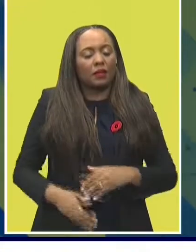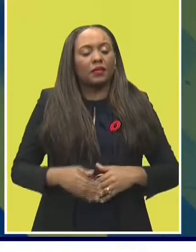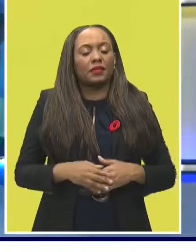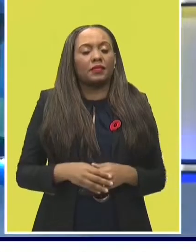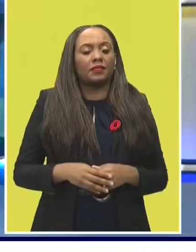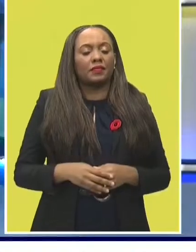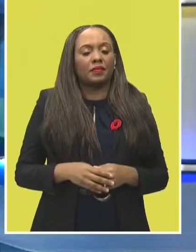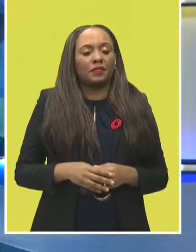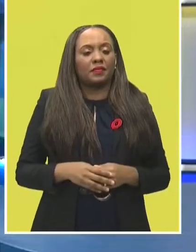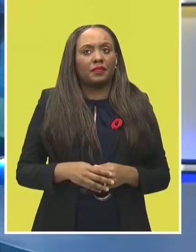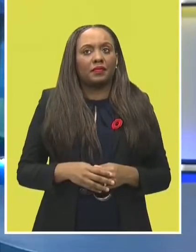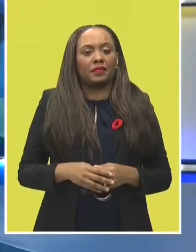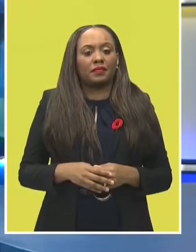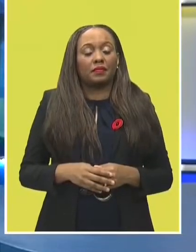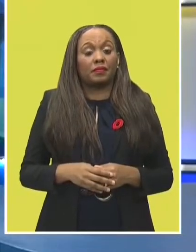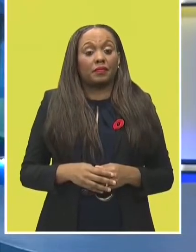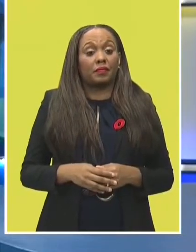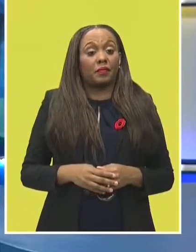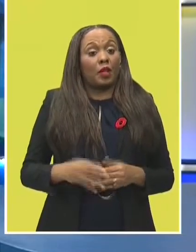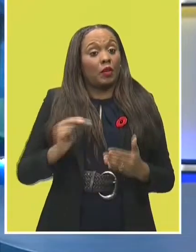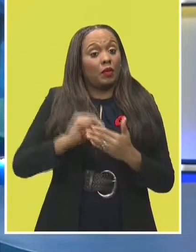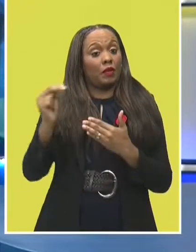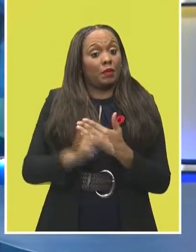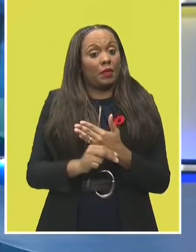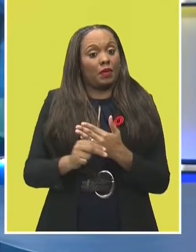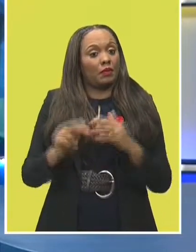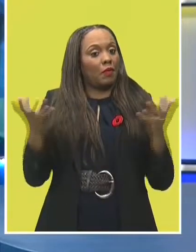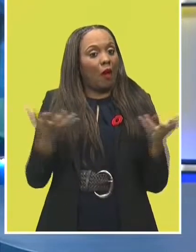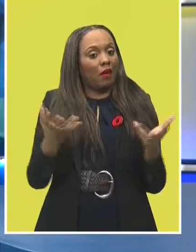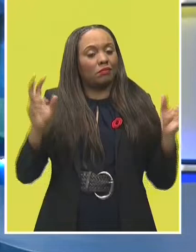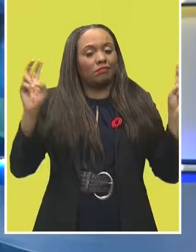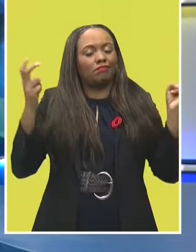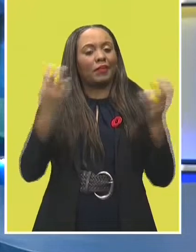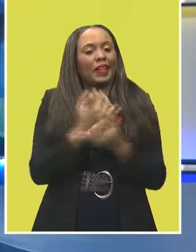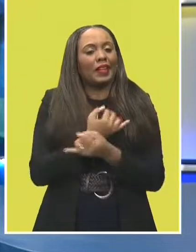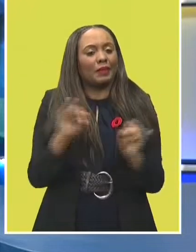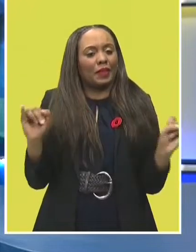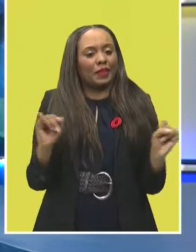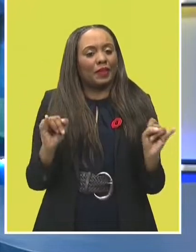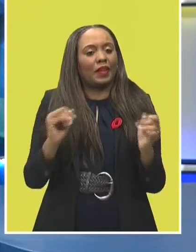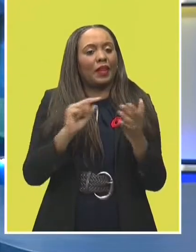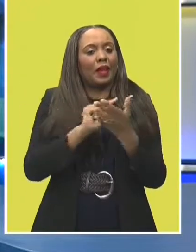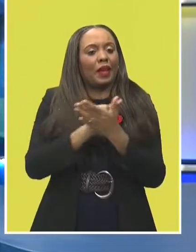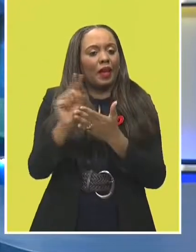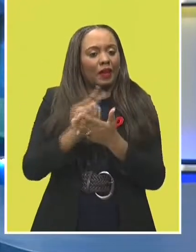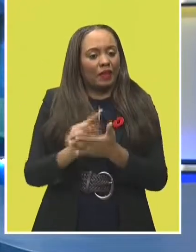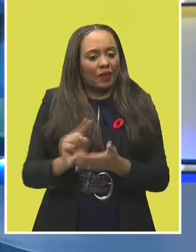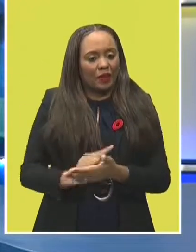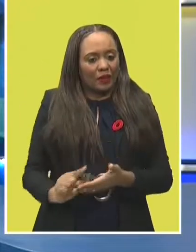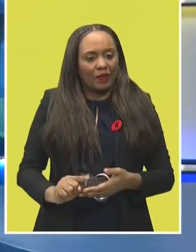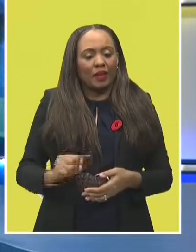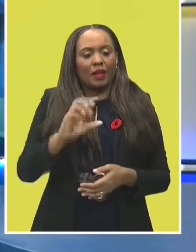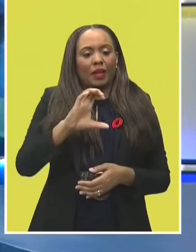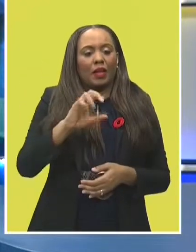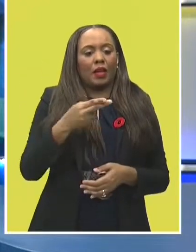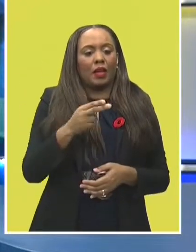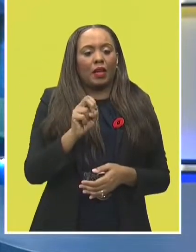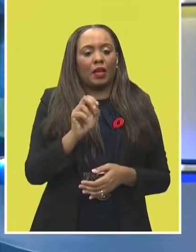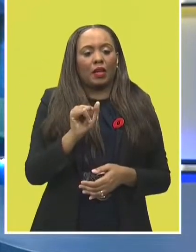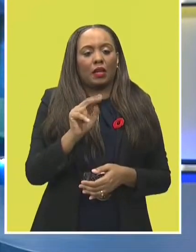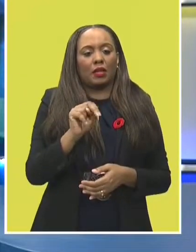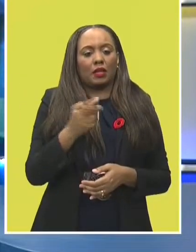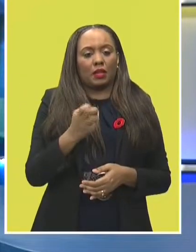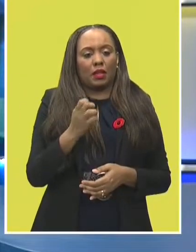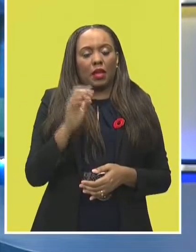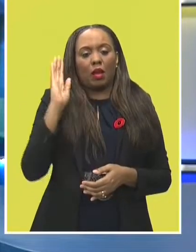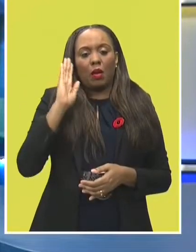CBC News. Well, it is the month of our independence, and every weeknight this November, our Shane Jones will give you a